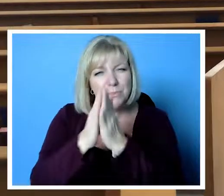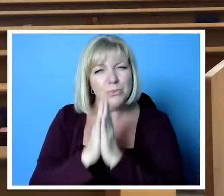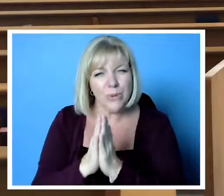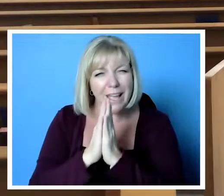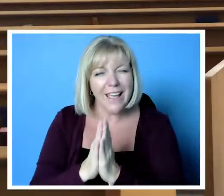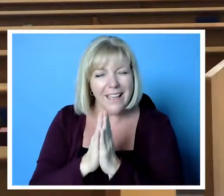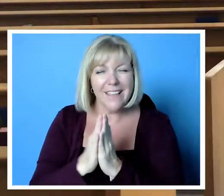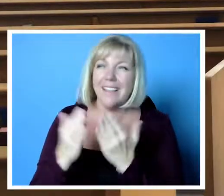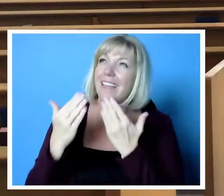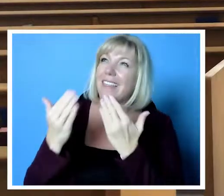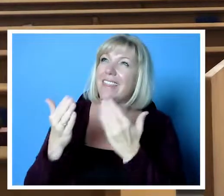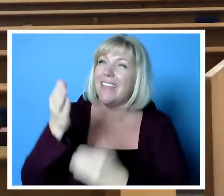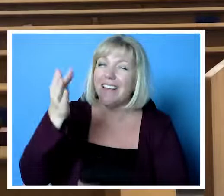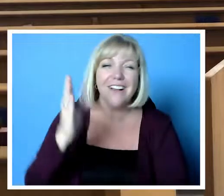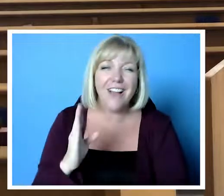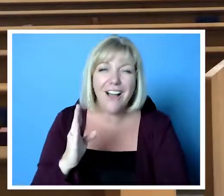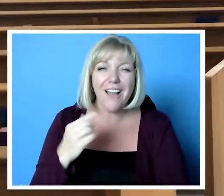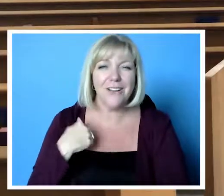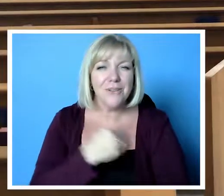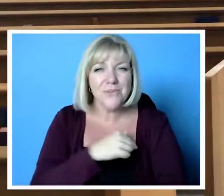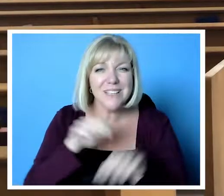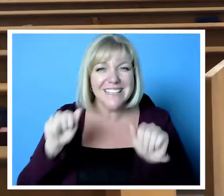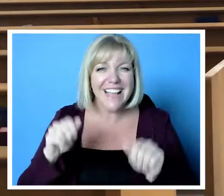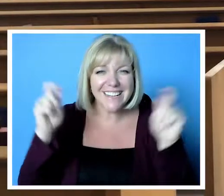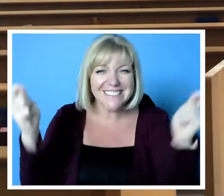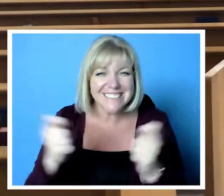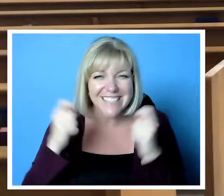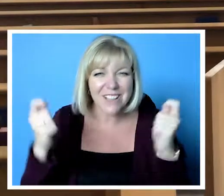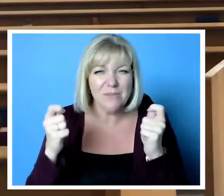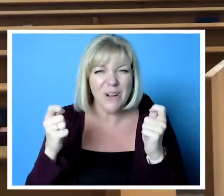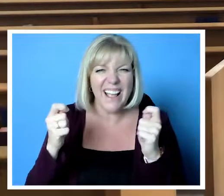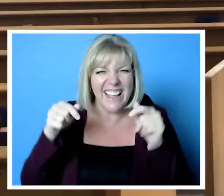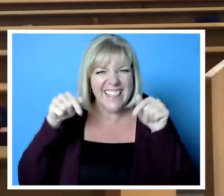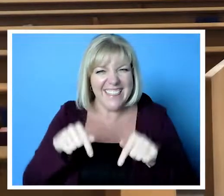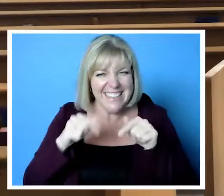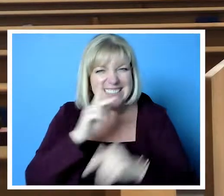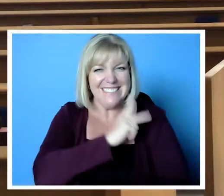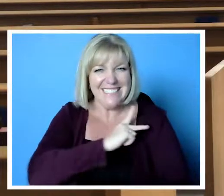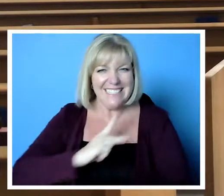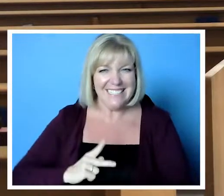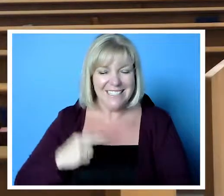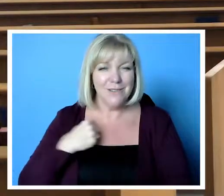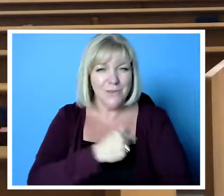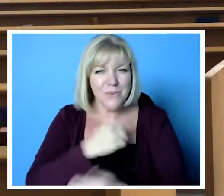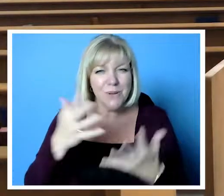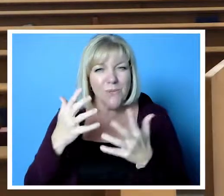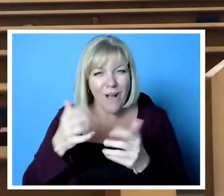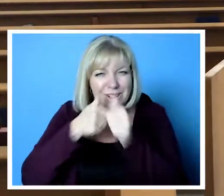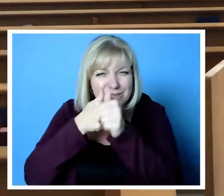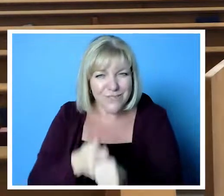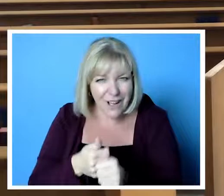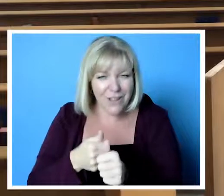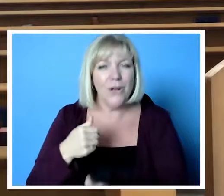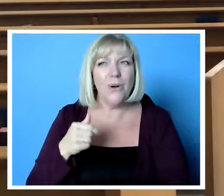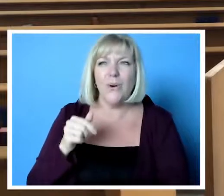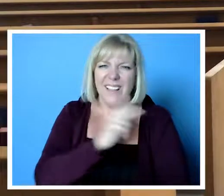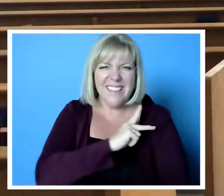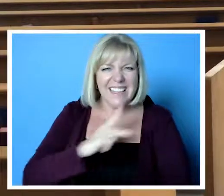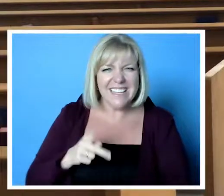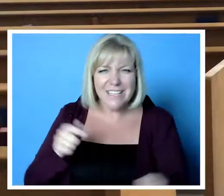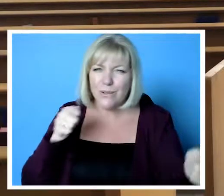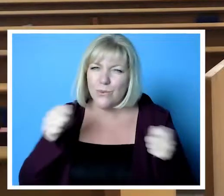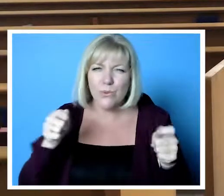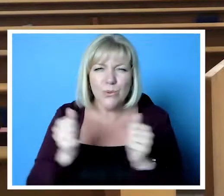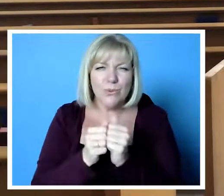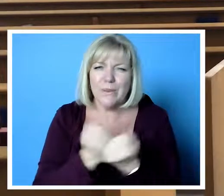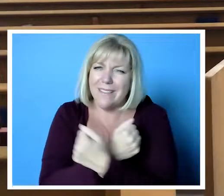God that this is a king that we can celebrate, a king that we want to follow, a king that ruled with